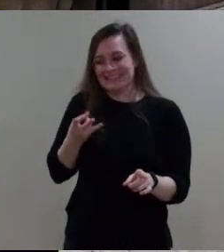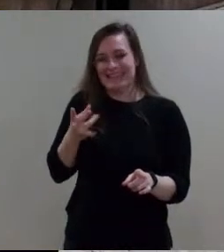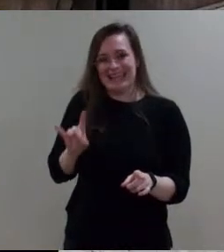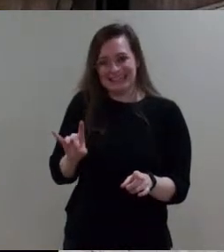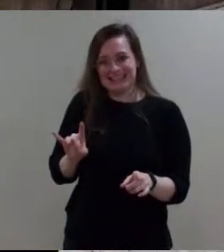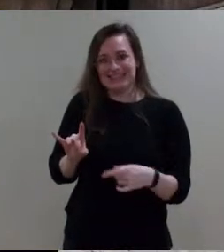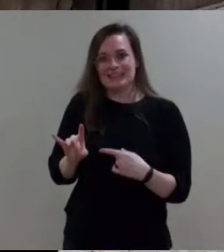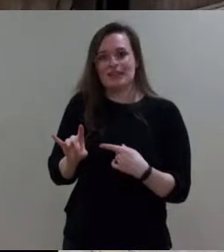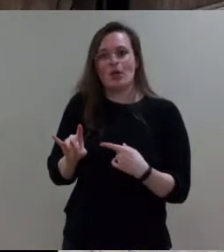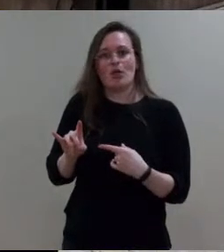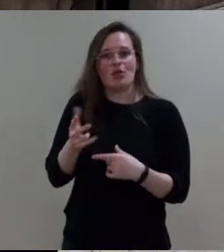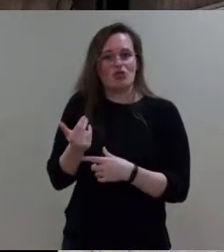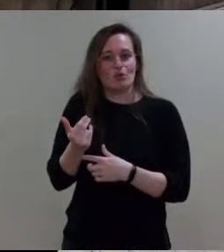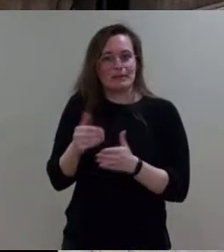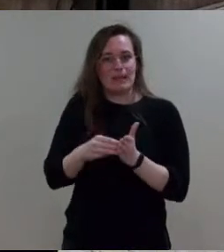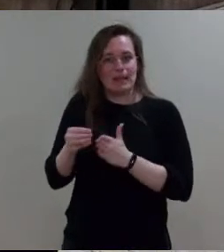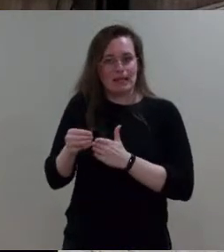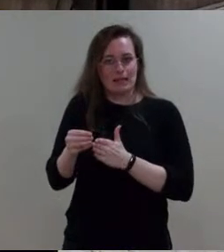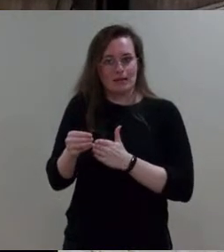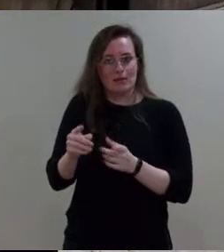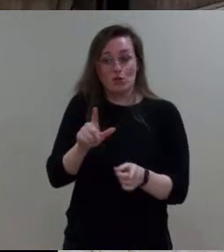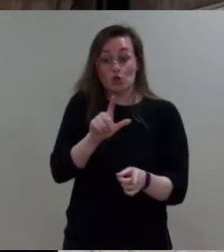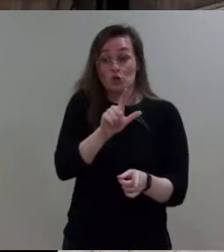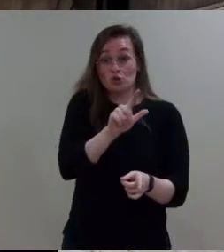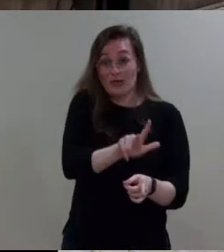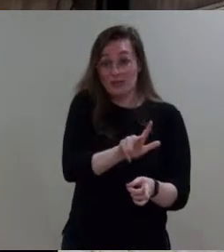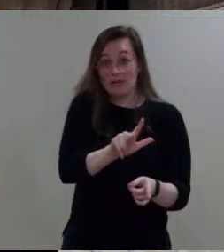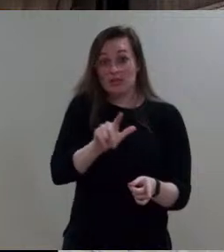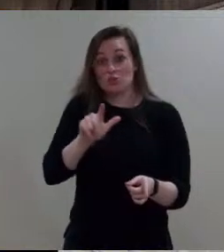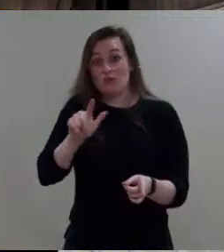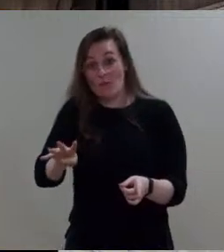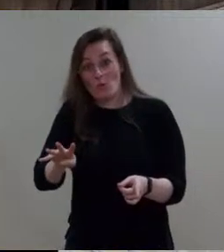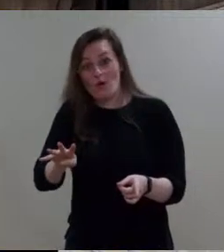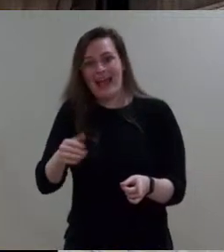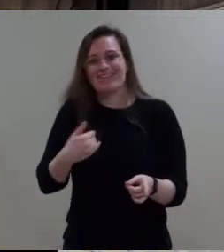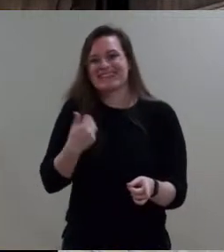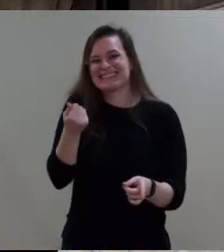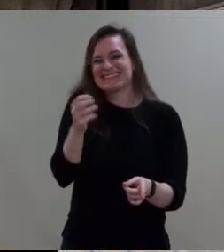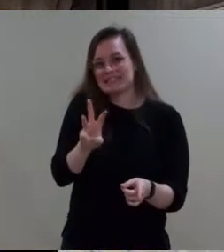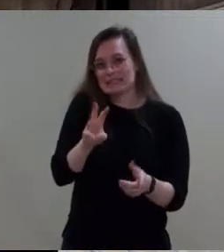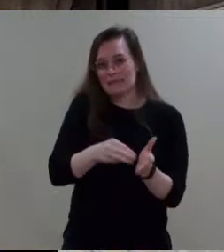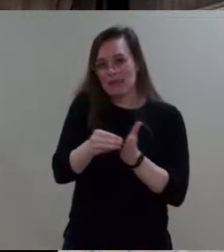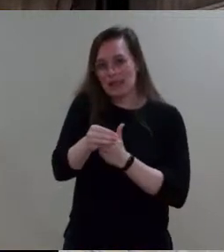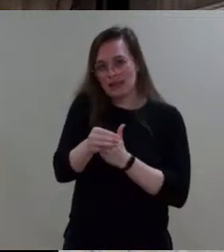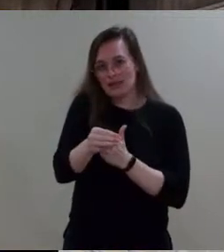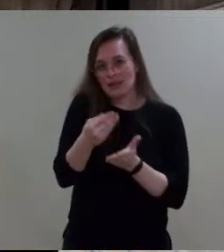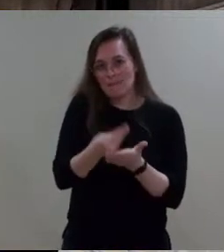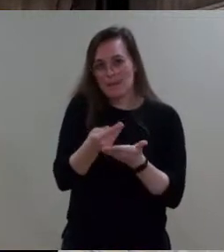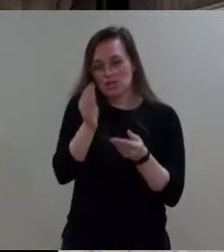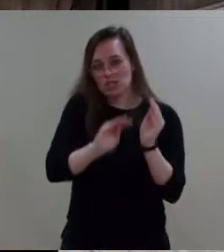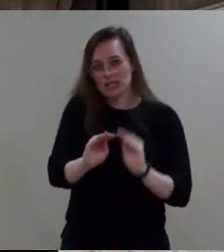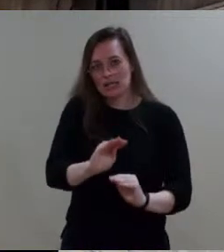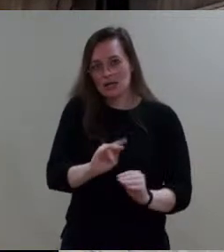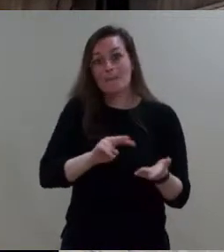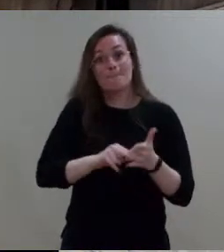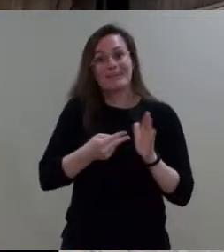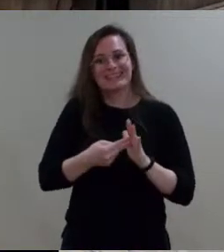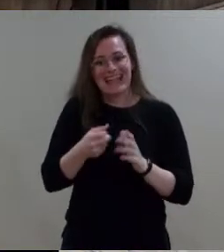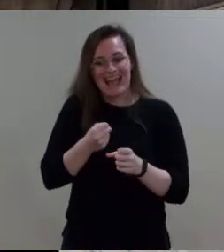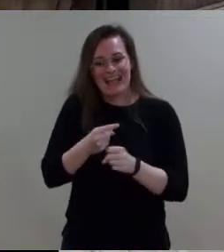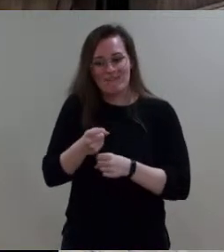In 23-24, we had a $16 million budget. So that's basically $500,000 a